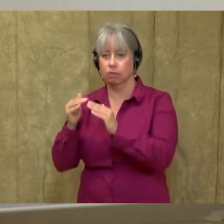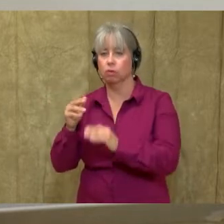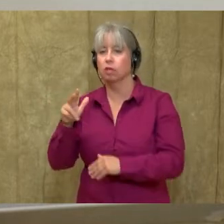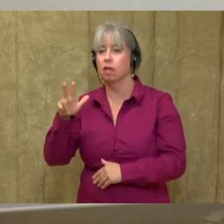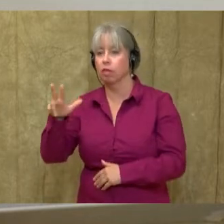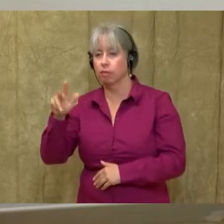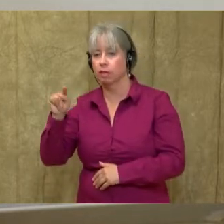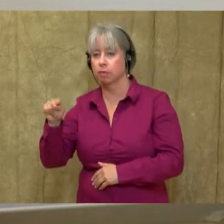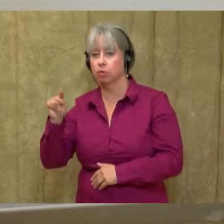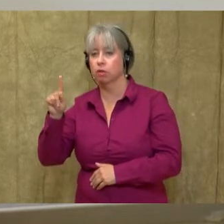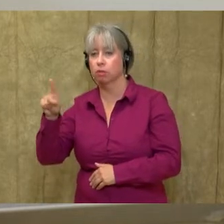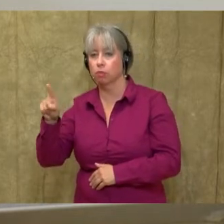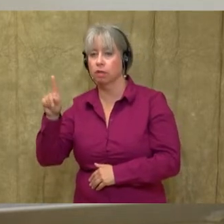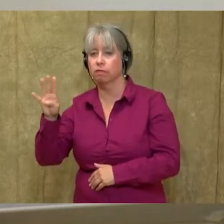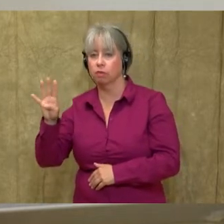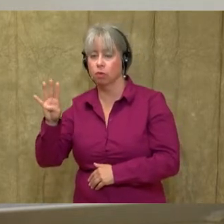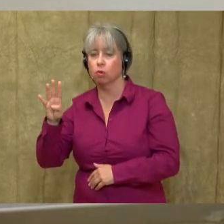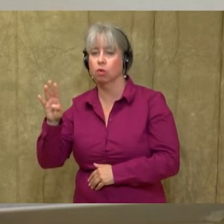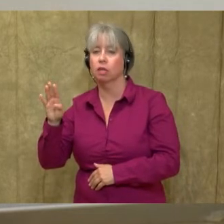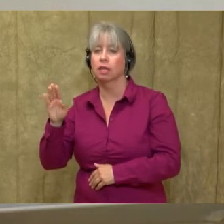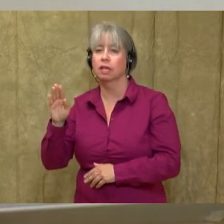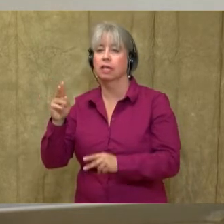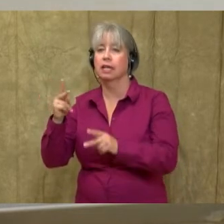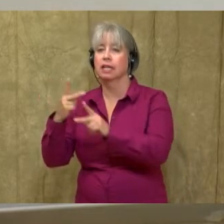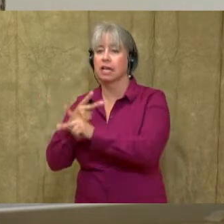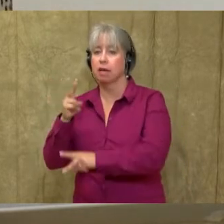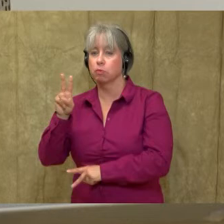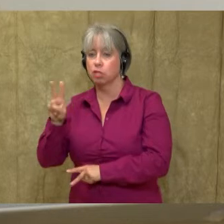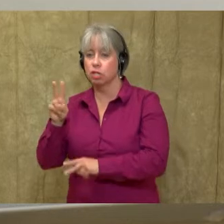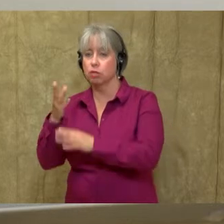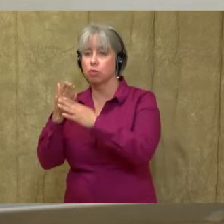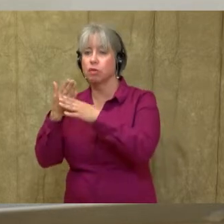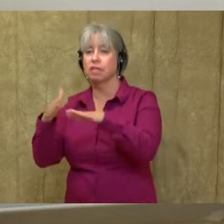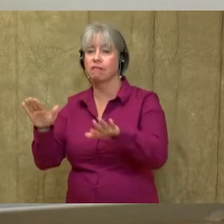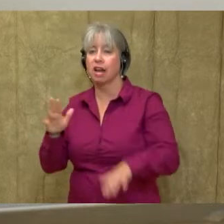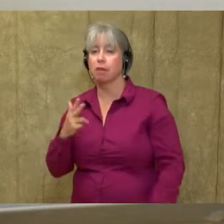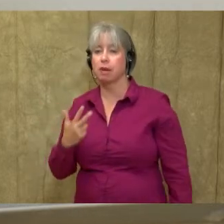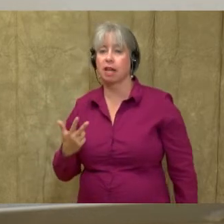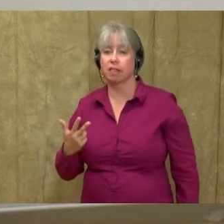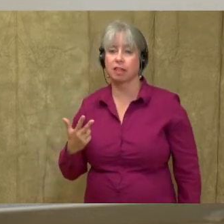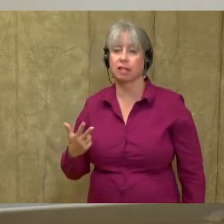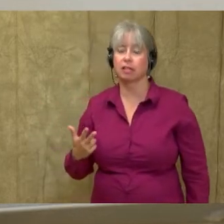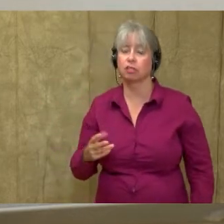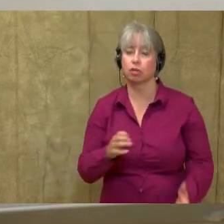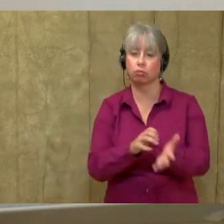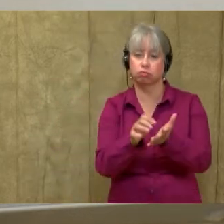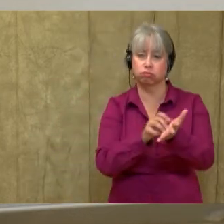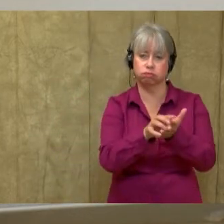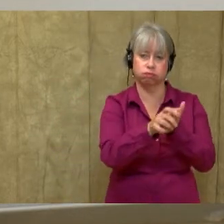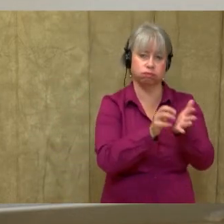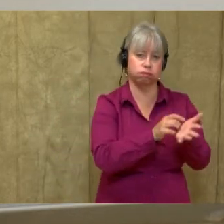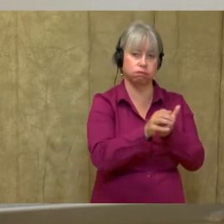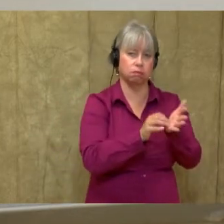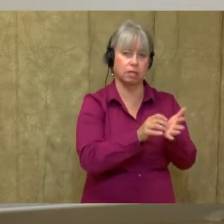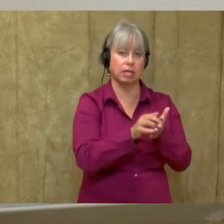times 2 divided by 3. So let's do 3.14